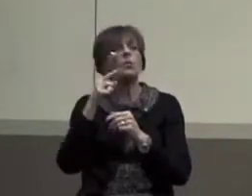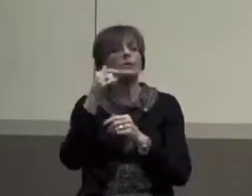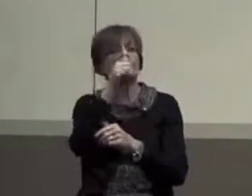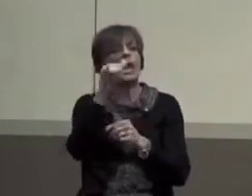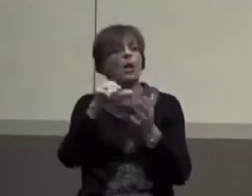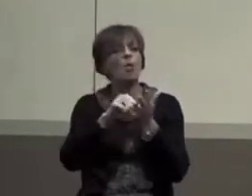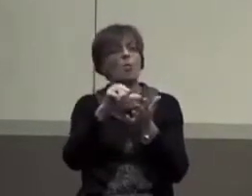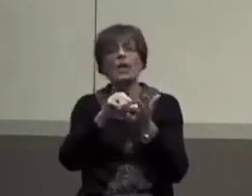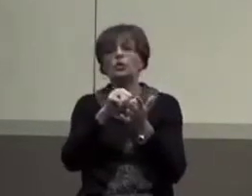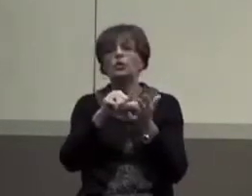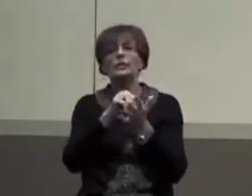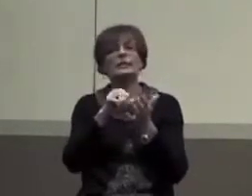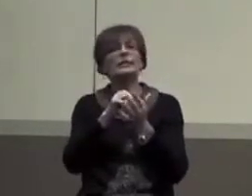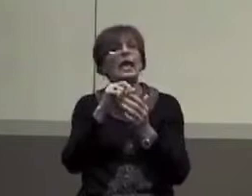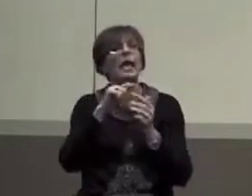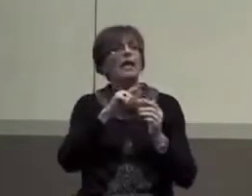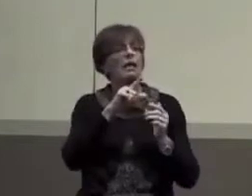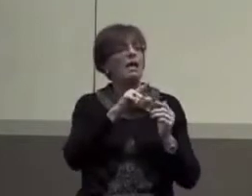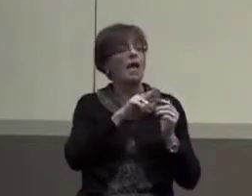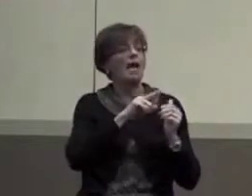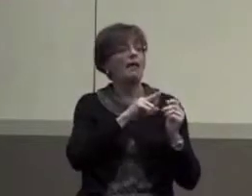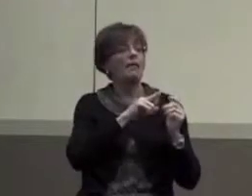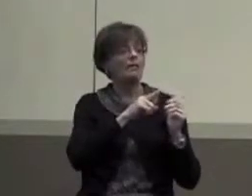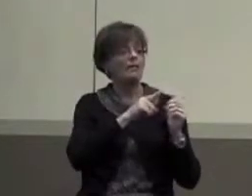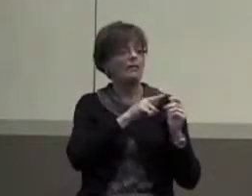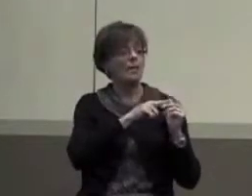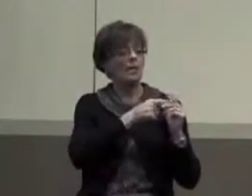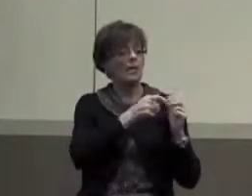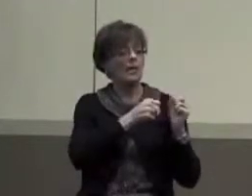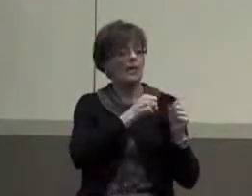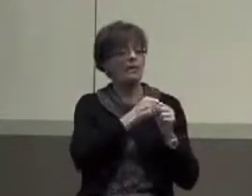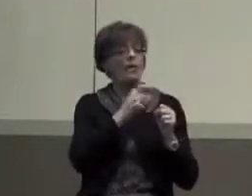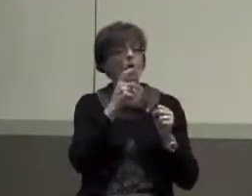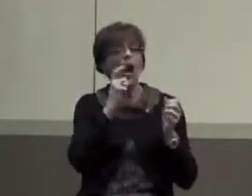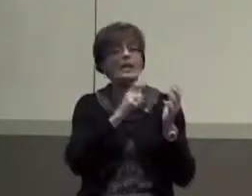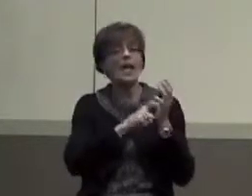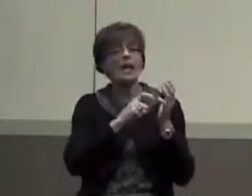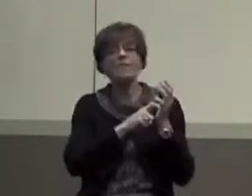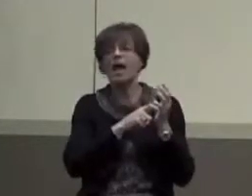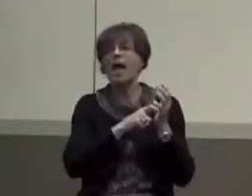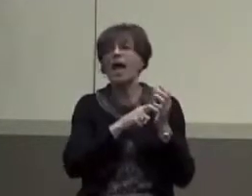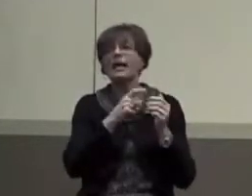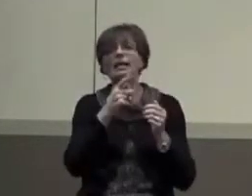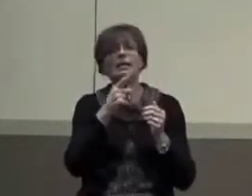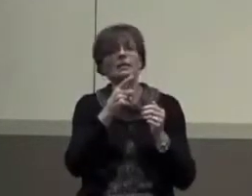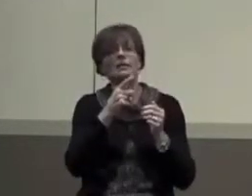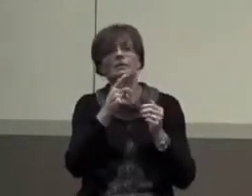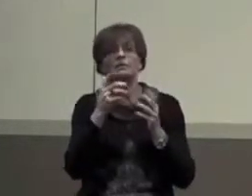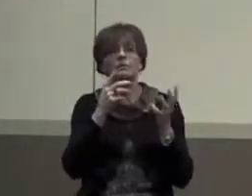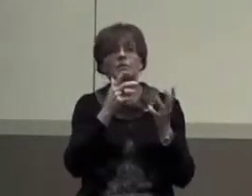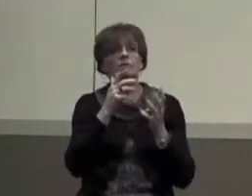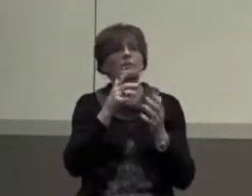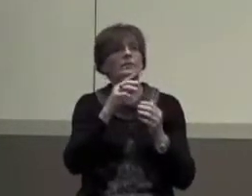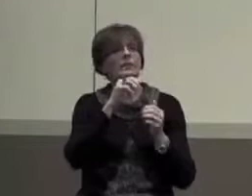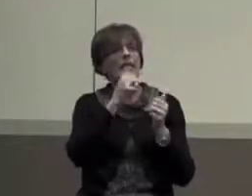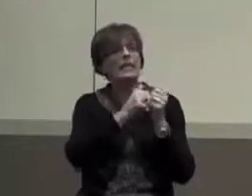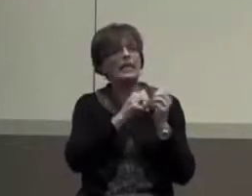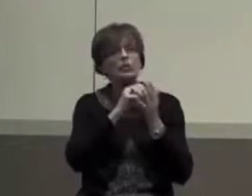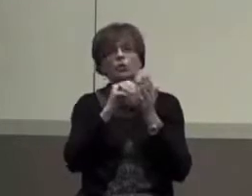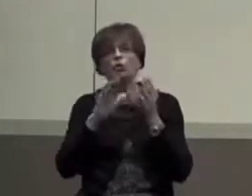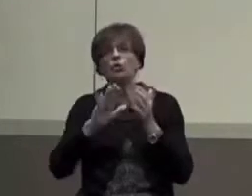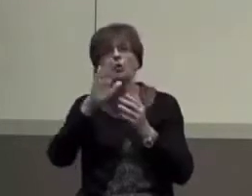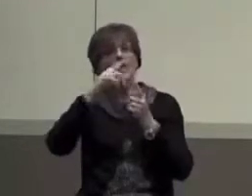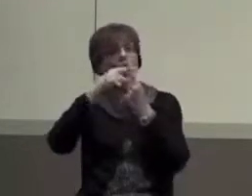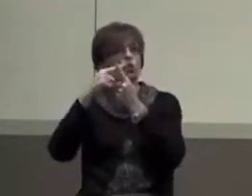you kind of went around your class and identified who was kind of your guru, or who, what are the strengths of each of the students in the